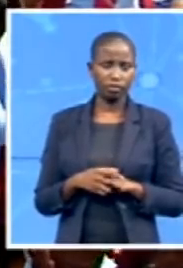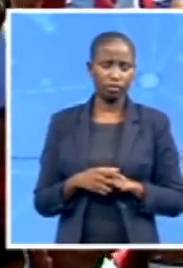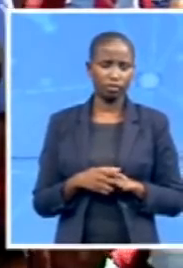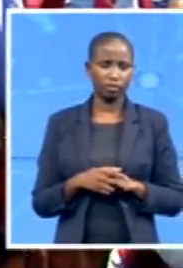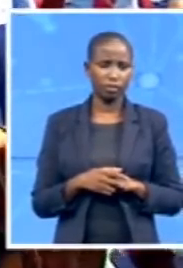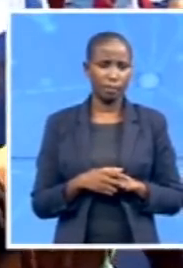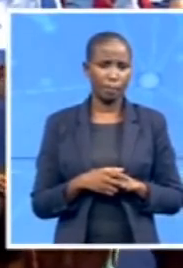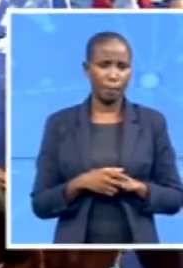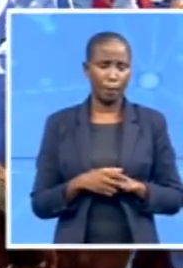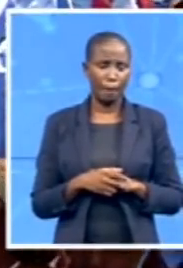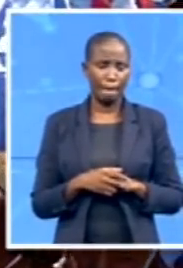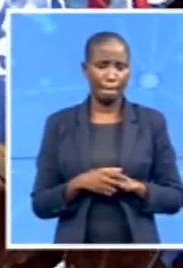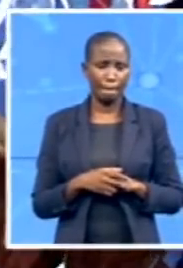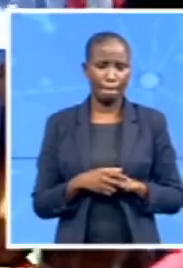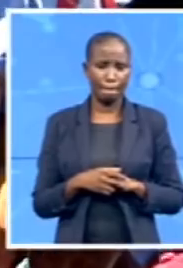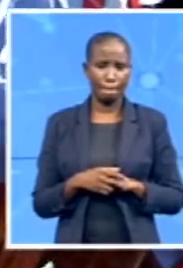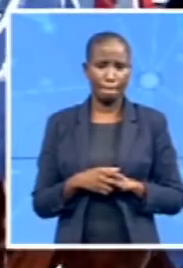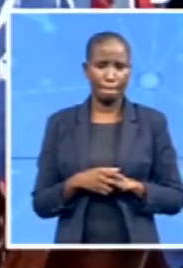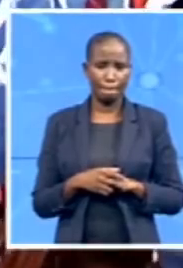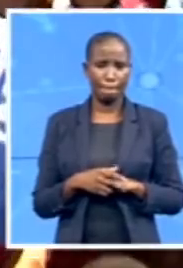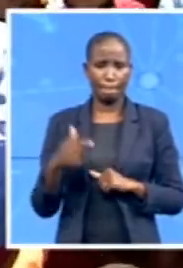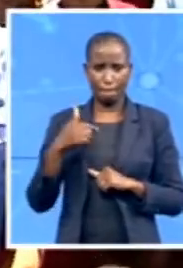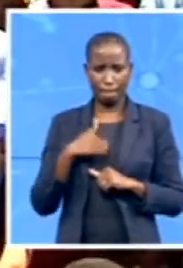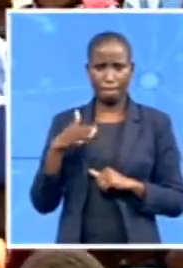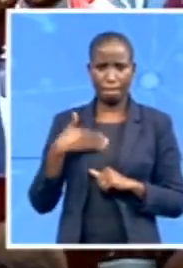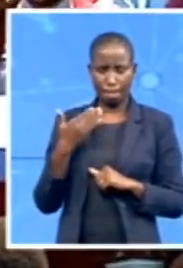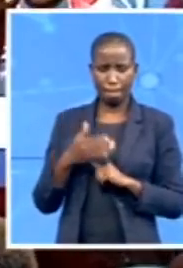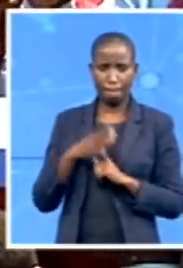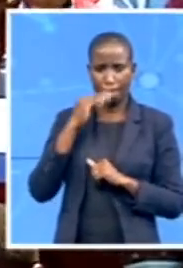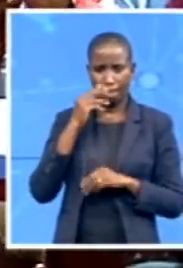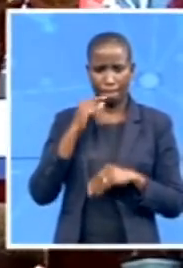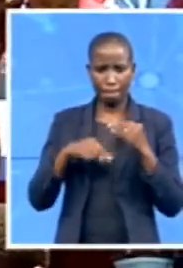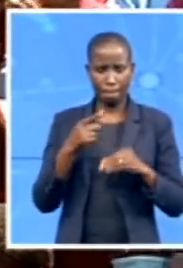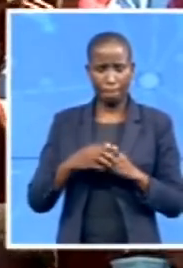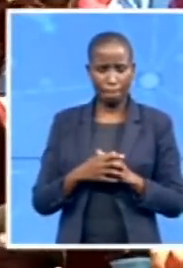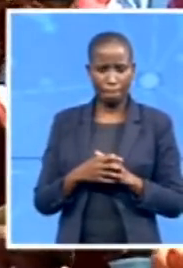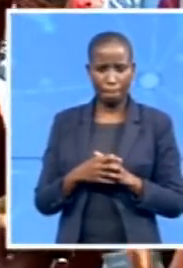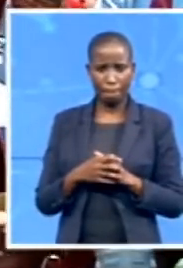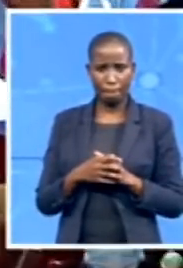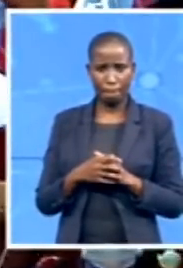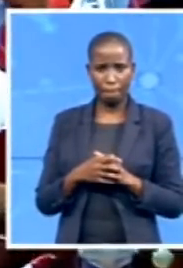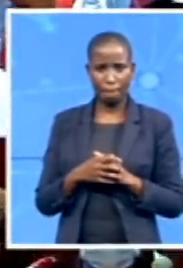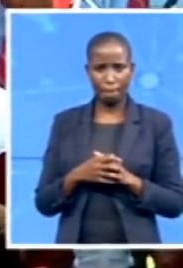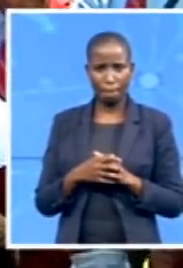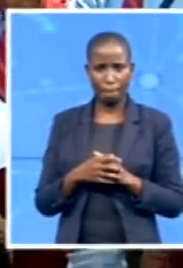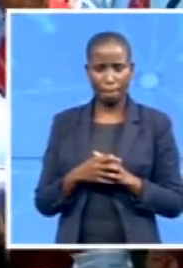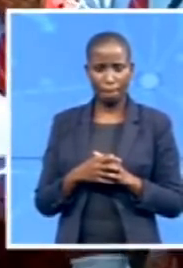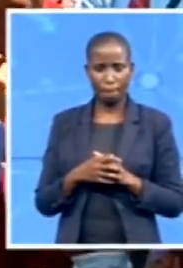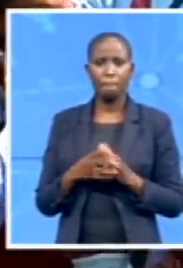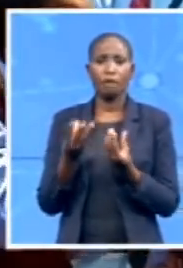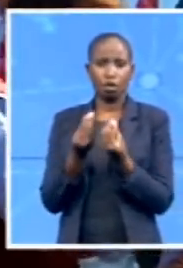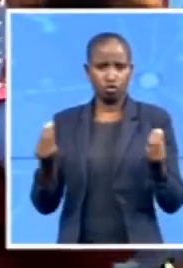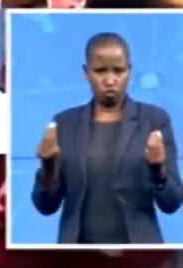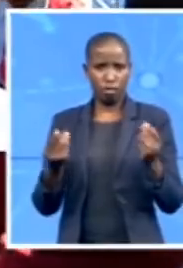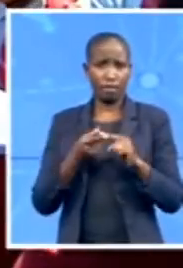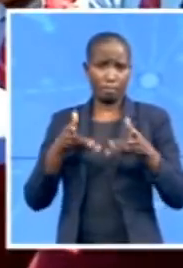I would like to speak on behalf of the... I would like to speak on behalf of the spiritual children of the school. Yeah. We have been